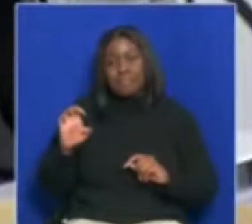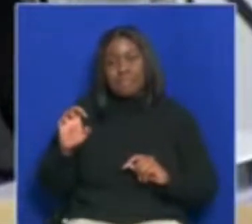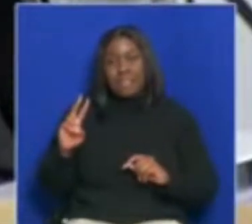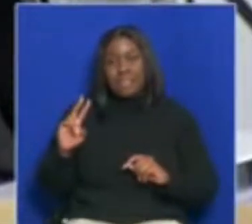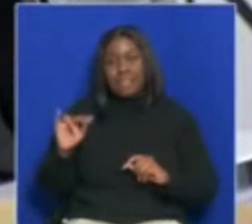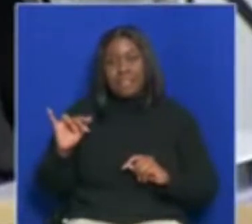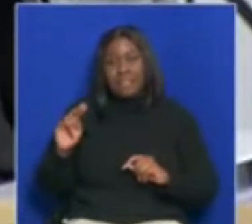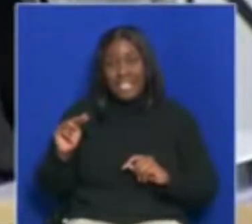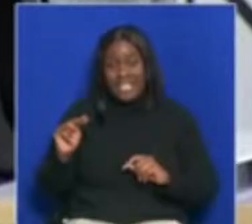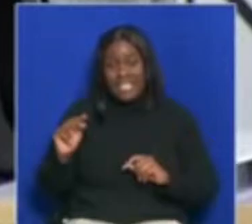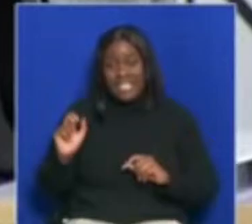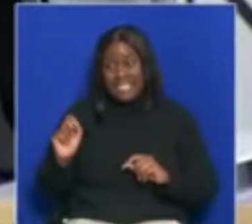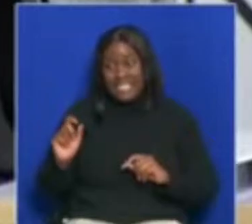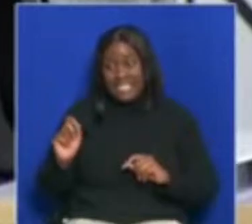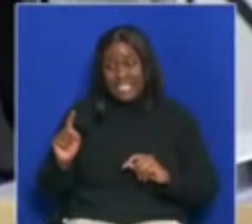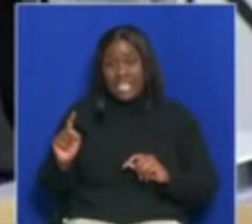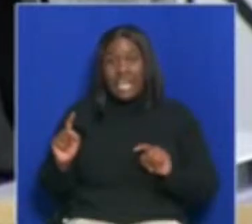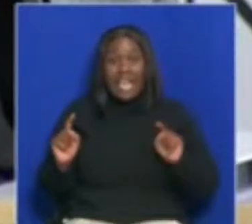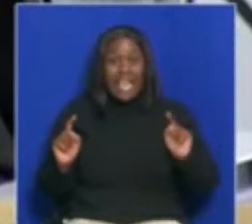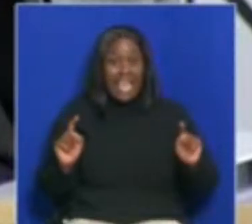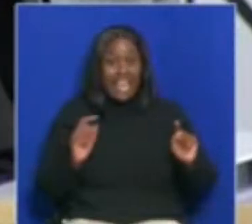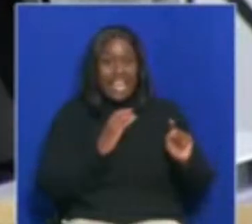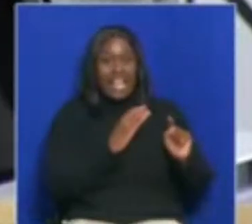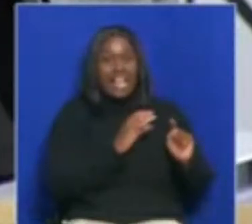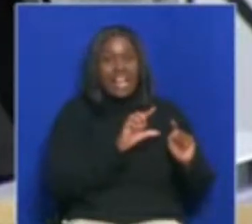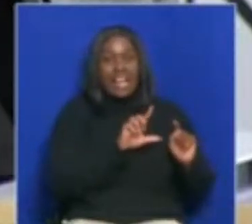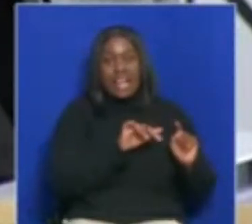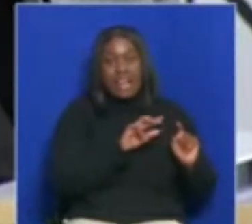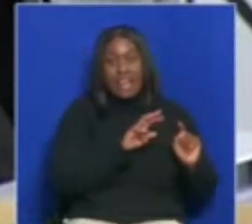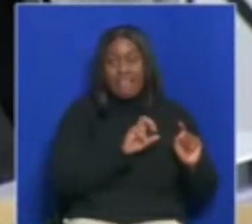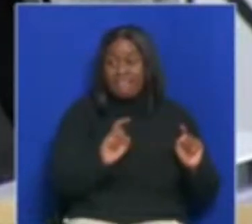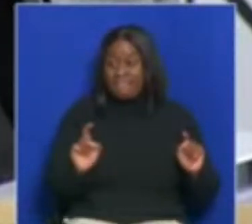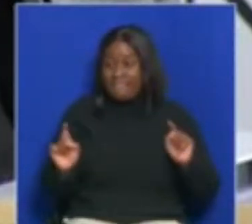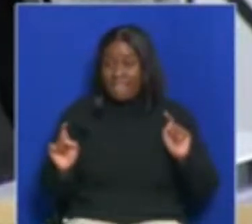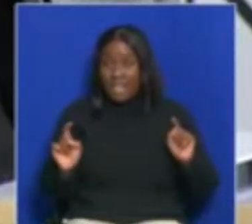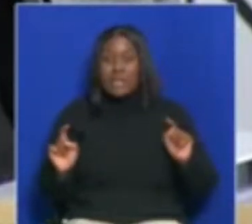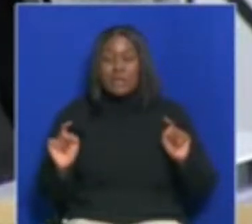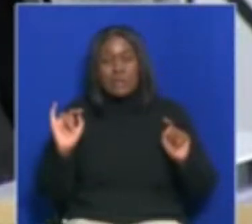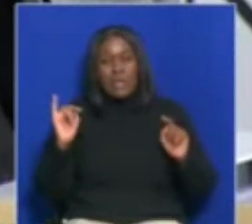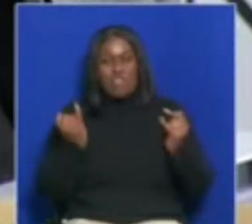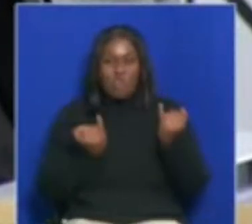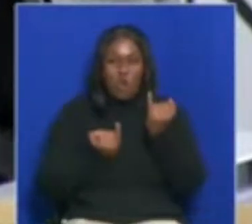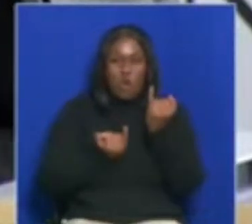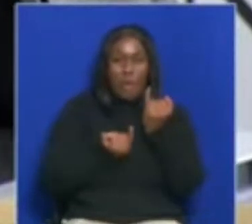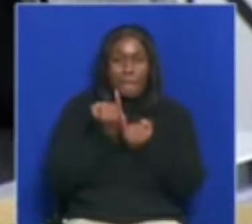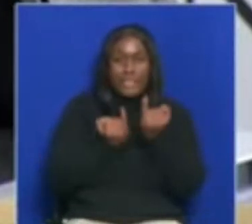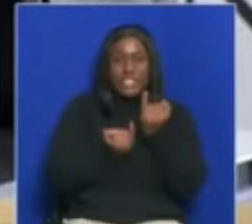and Clive were competitions to each other in the towing